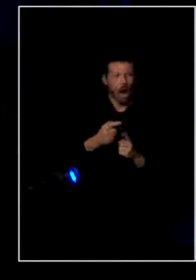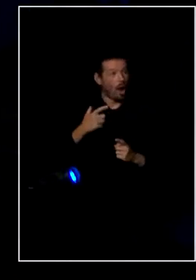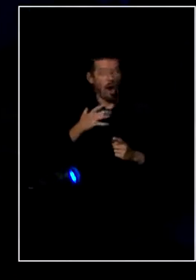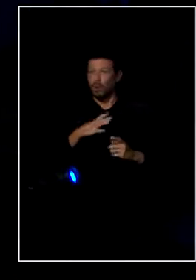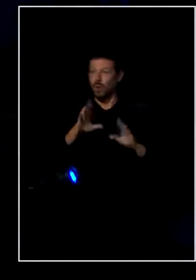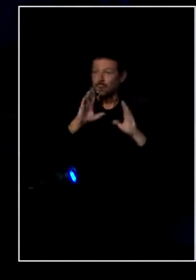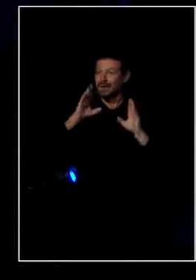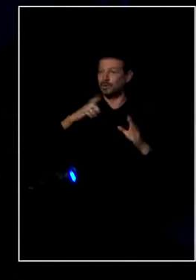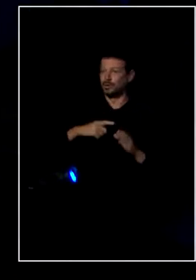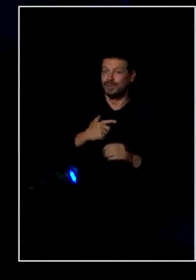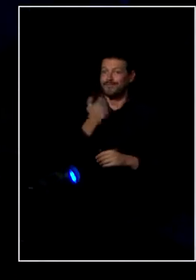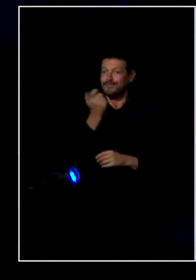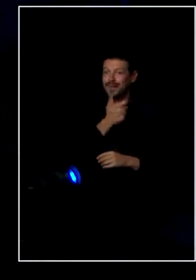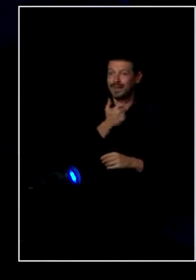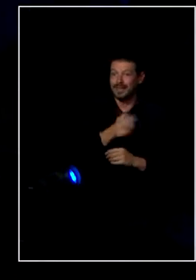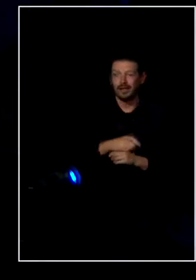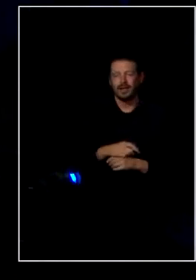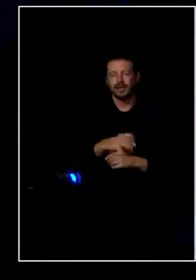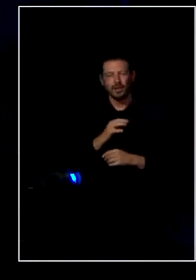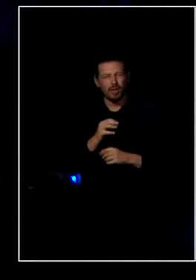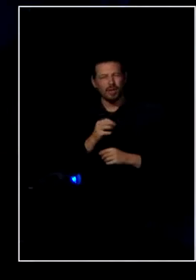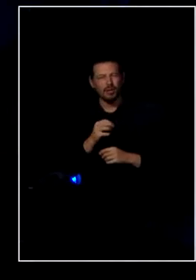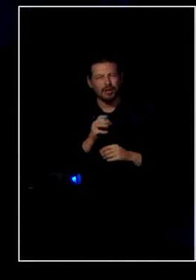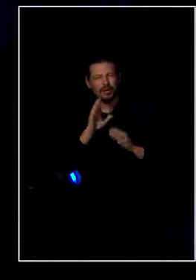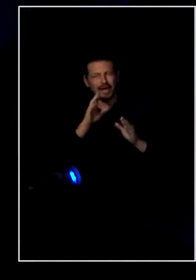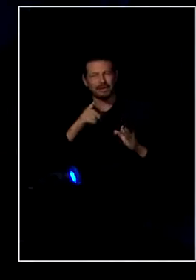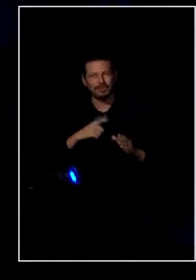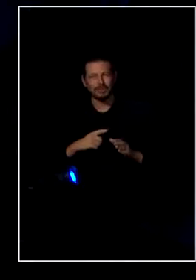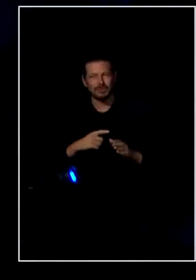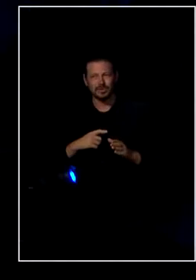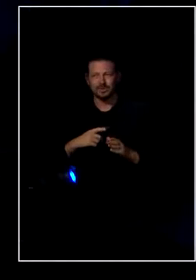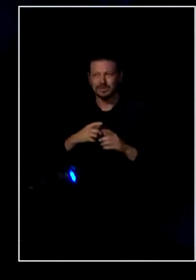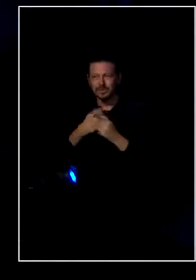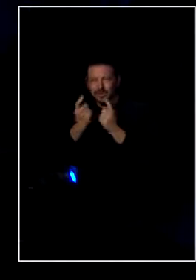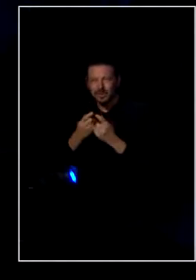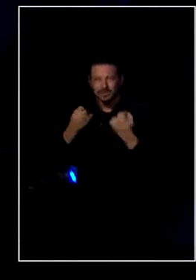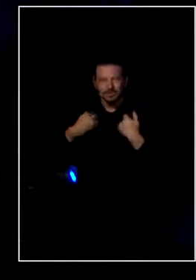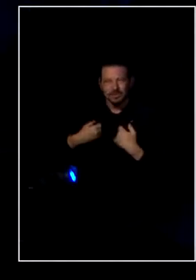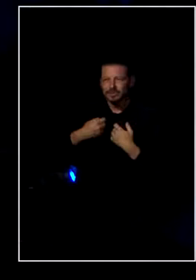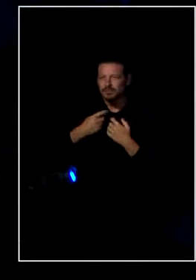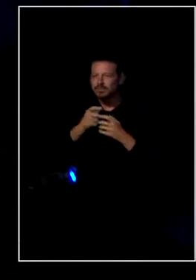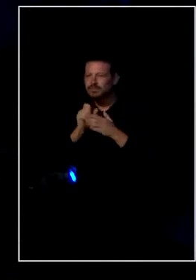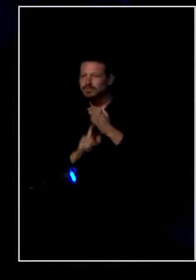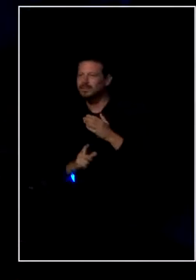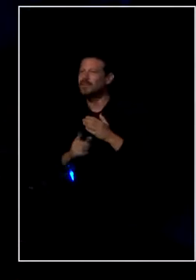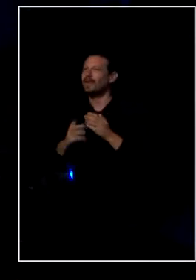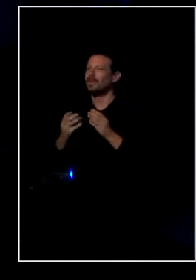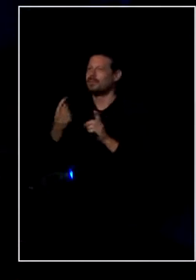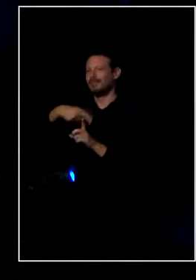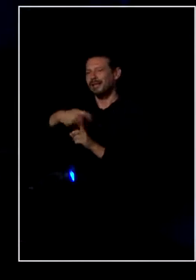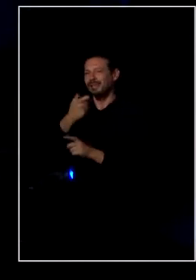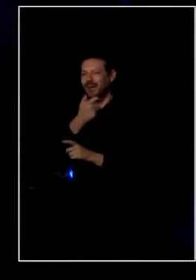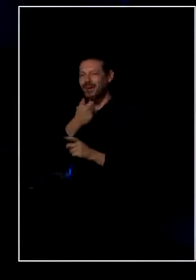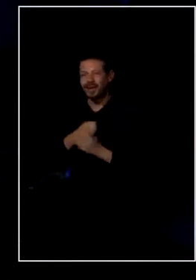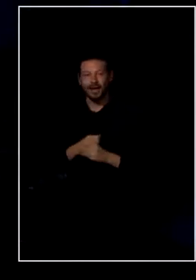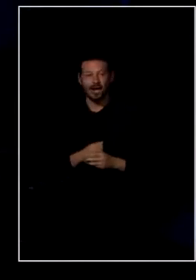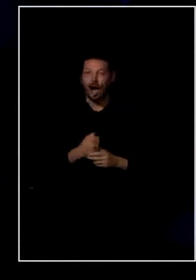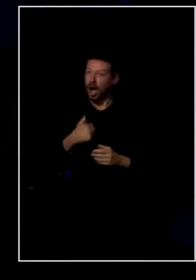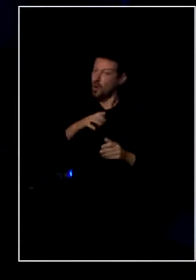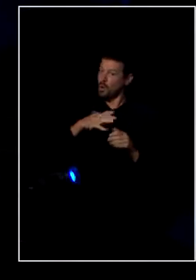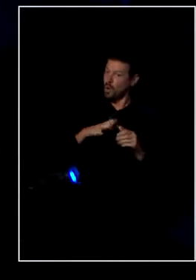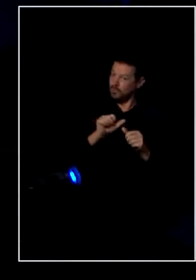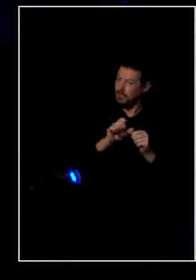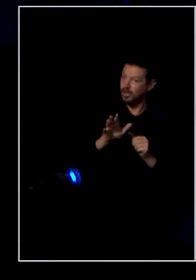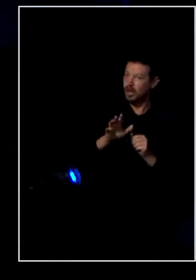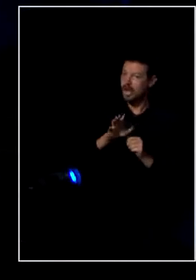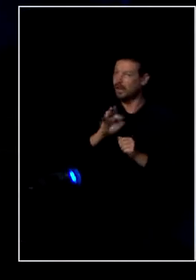this shit happen and I'm still funny. Mm-hmm. Does that make sense? Like, it really does. I want to be brilliant, not just pity brilliant. I want